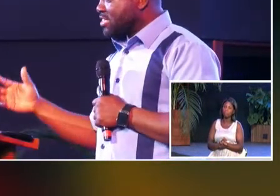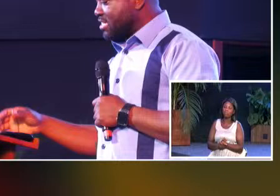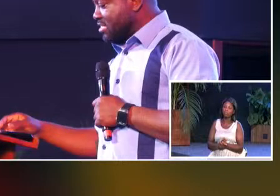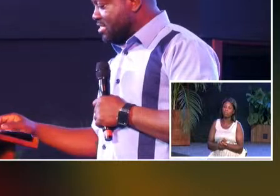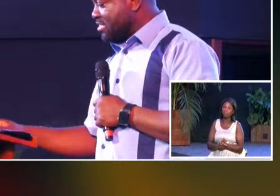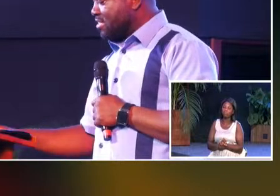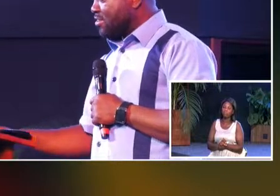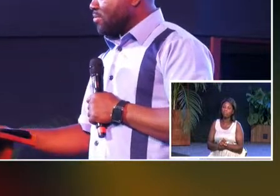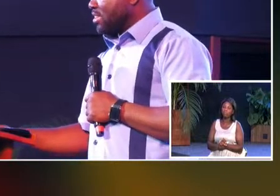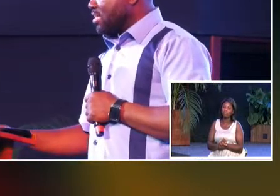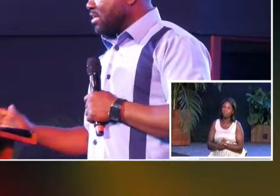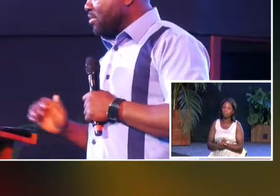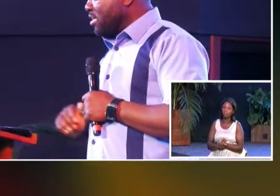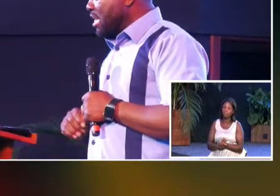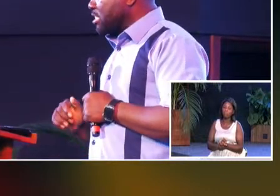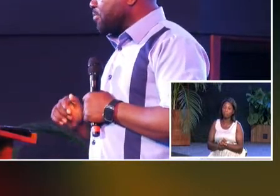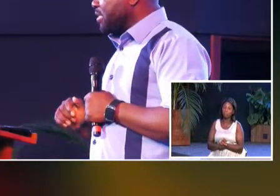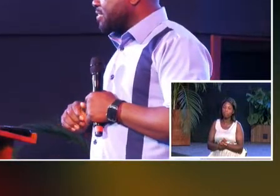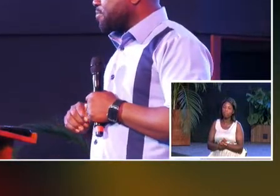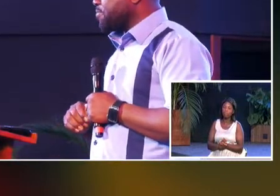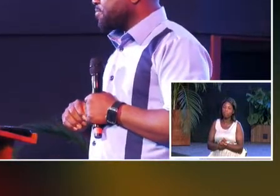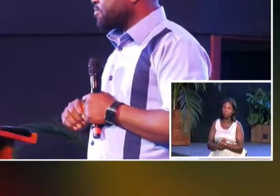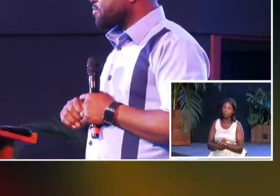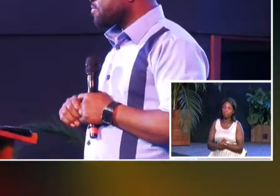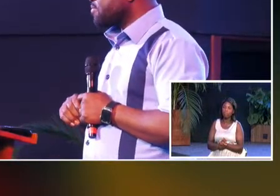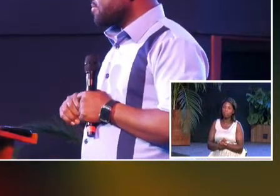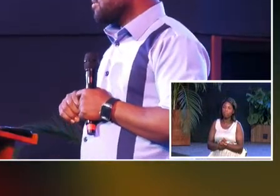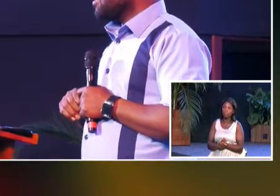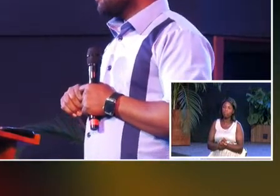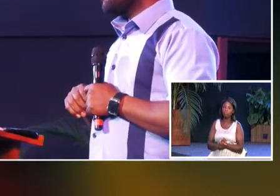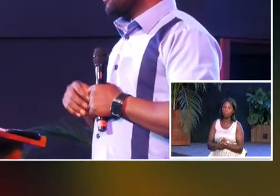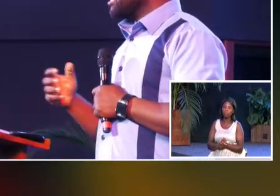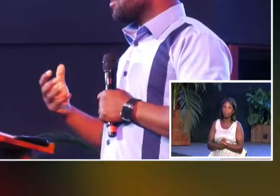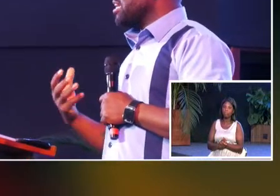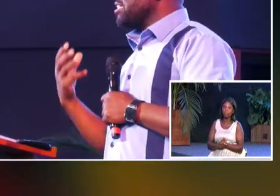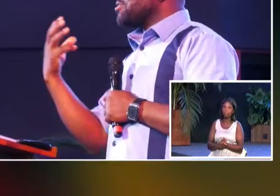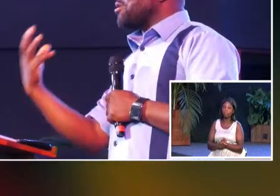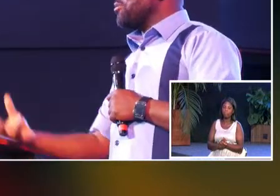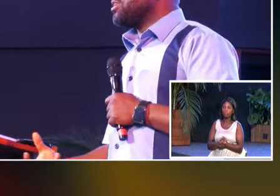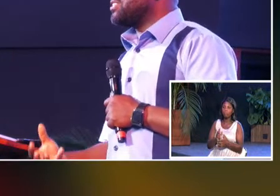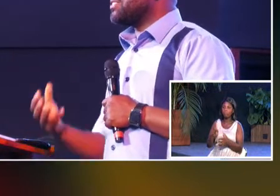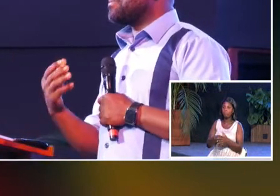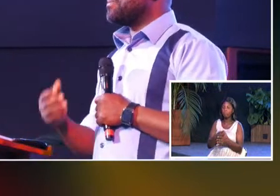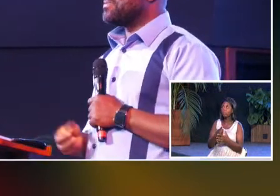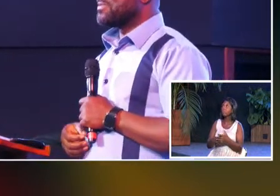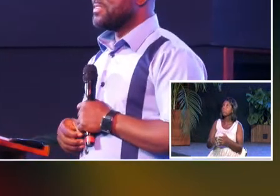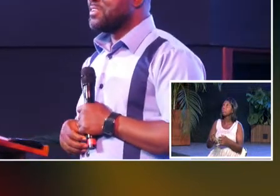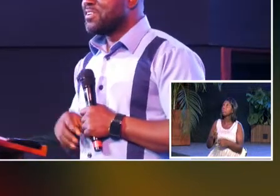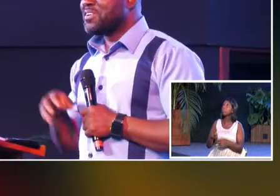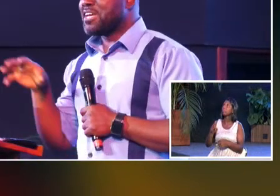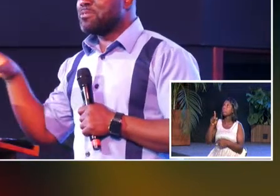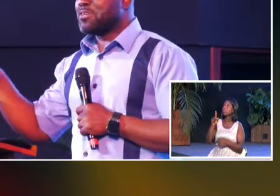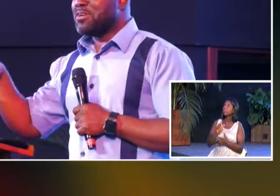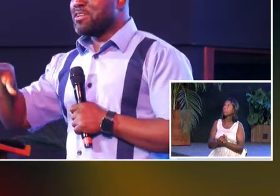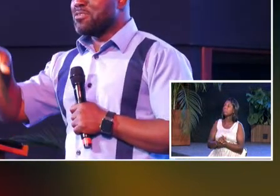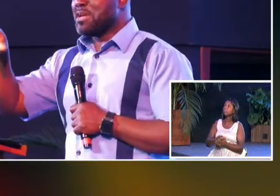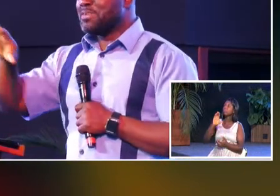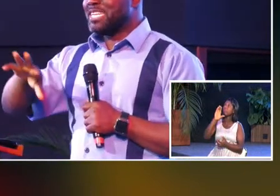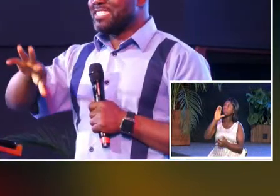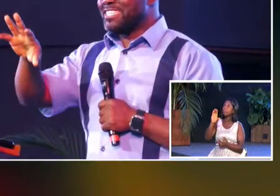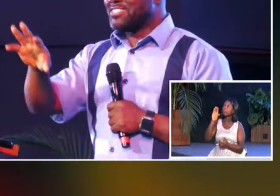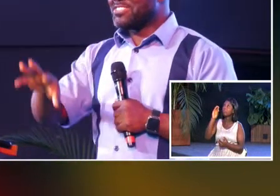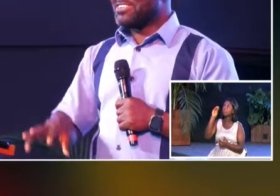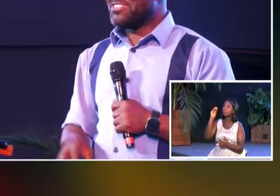or skills within that space. The next one is community. I'm sure they will give you